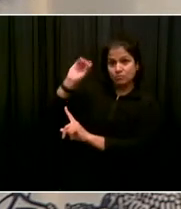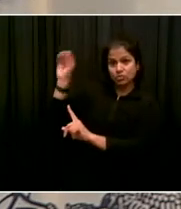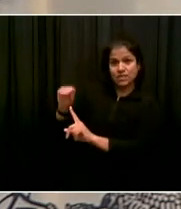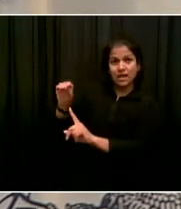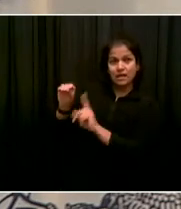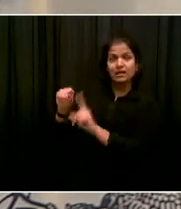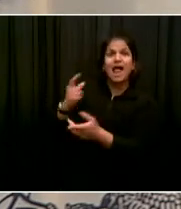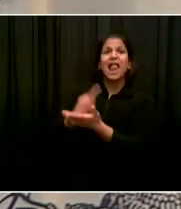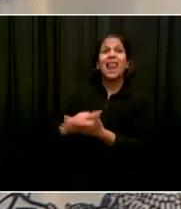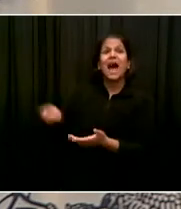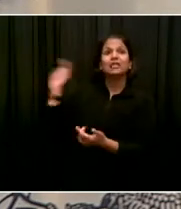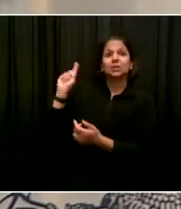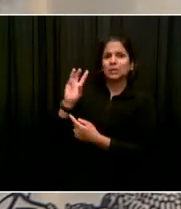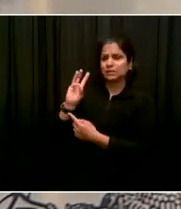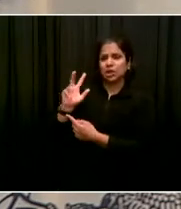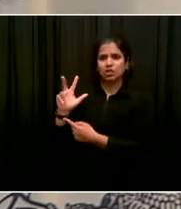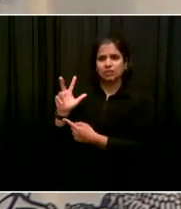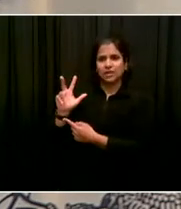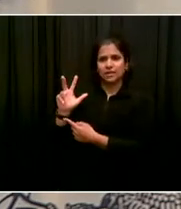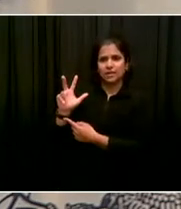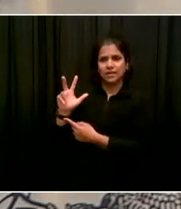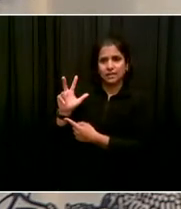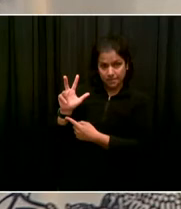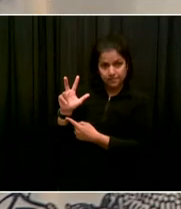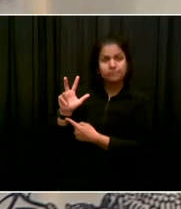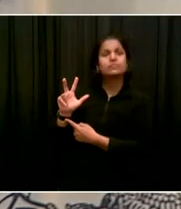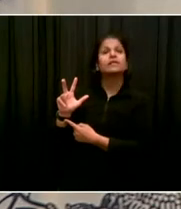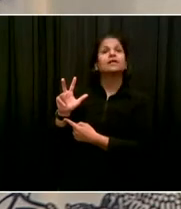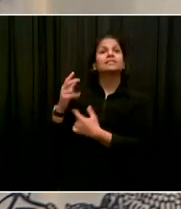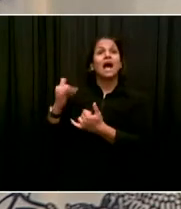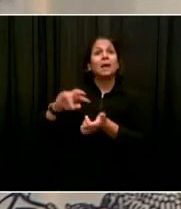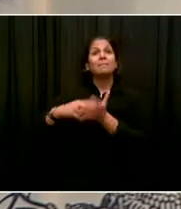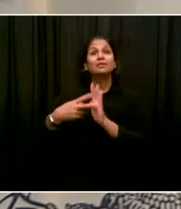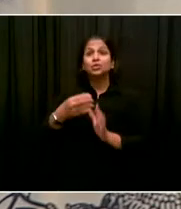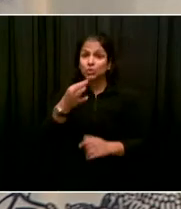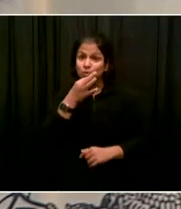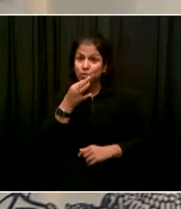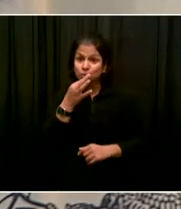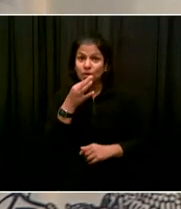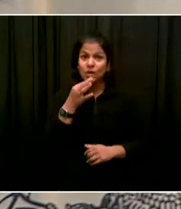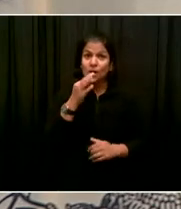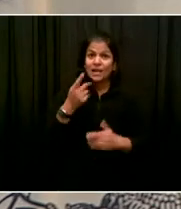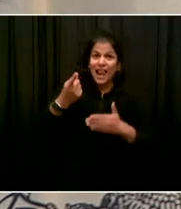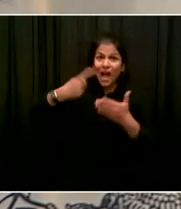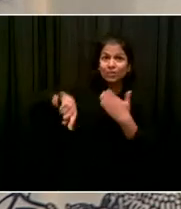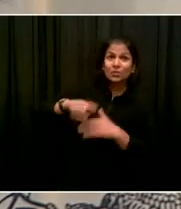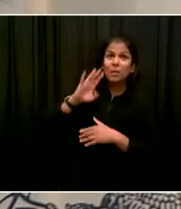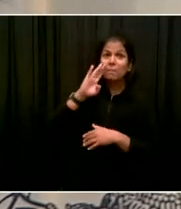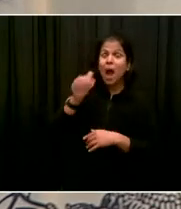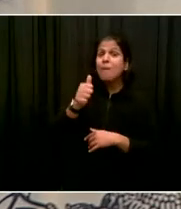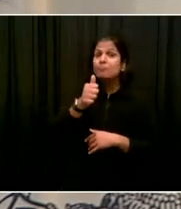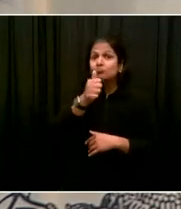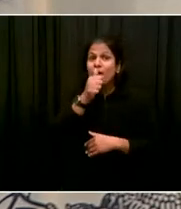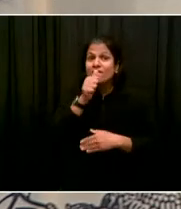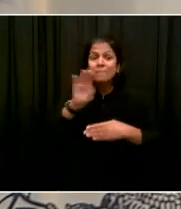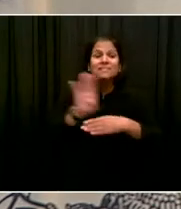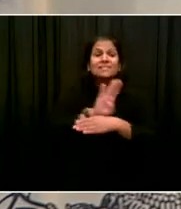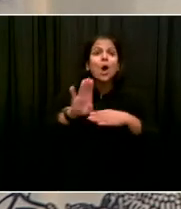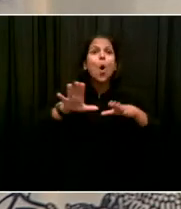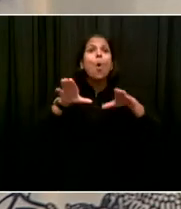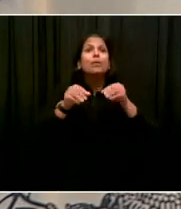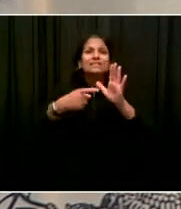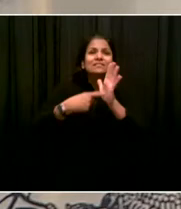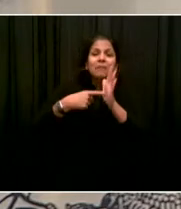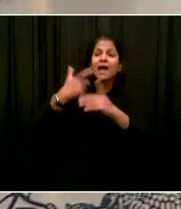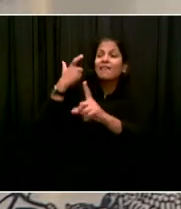36% of black adults will be unemployable in this city. Doesn't that make this a racist policy? No.